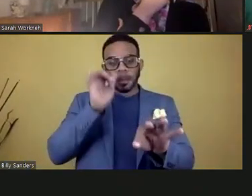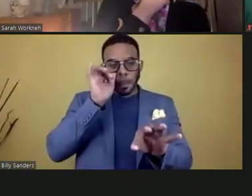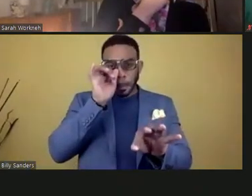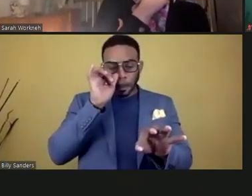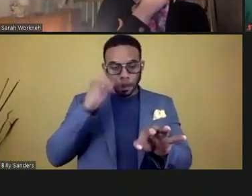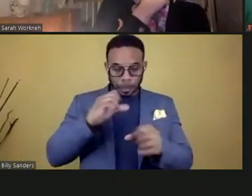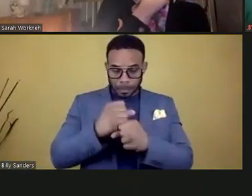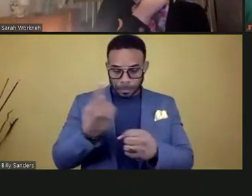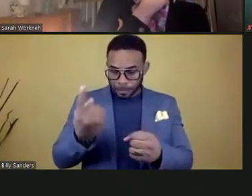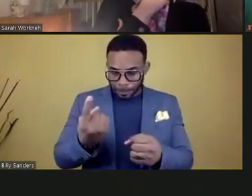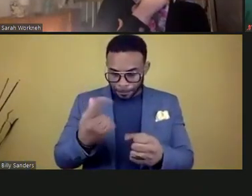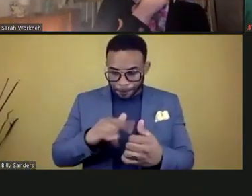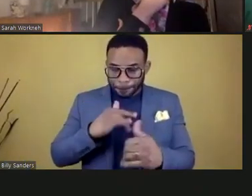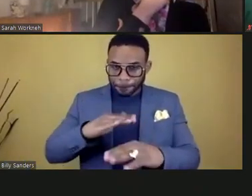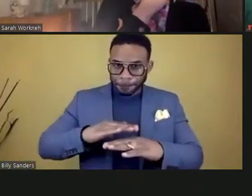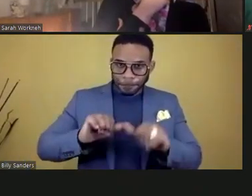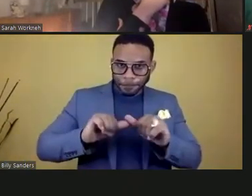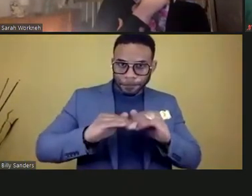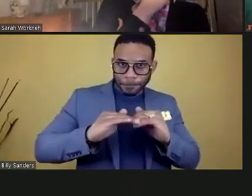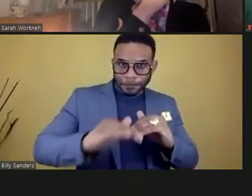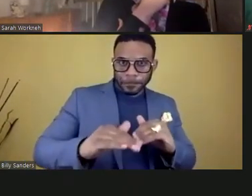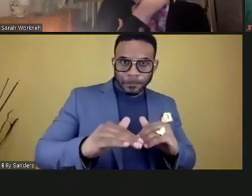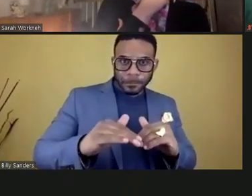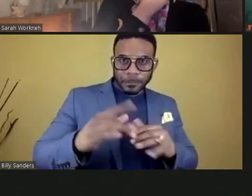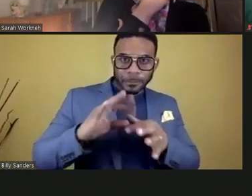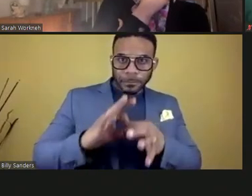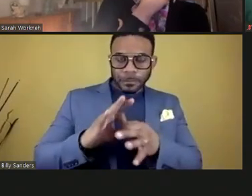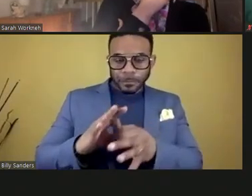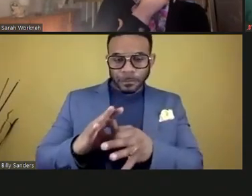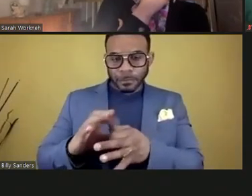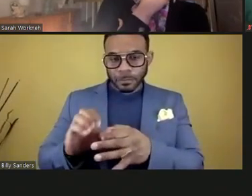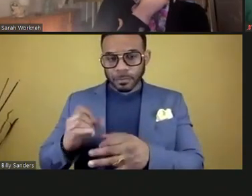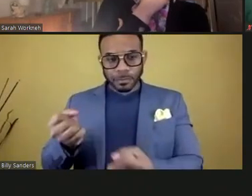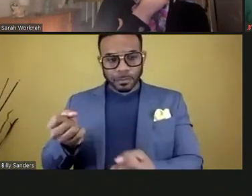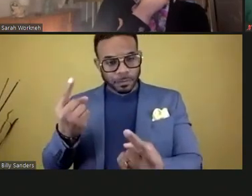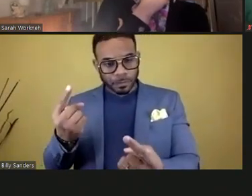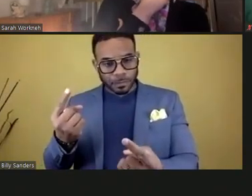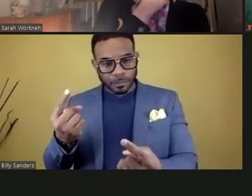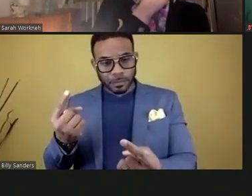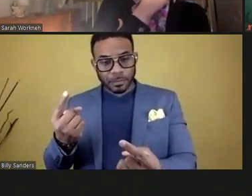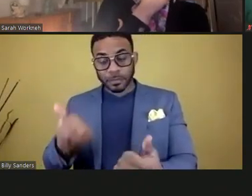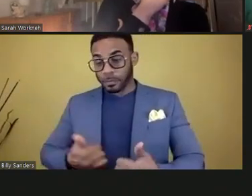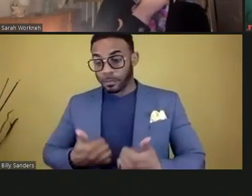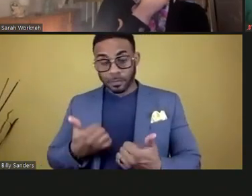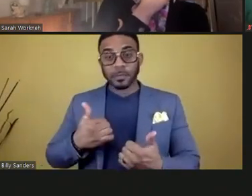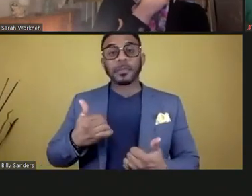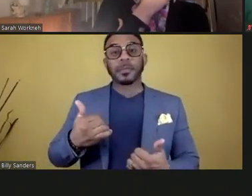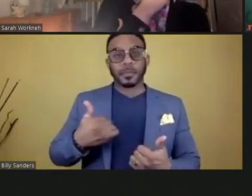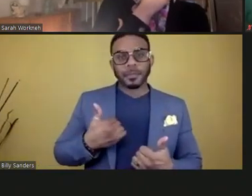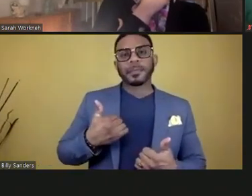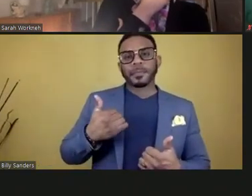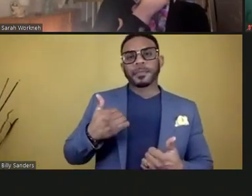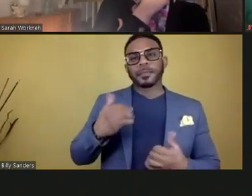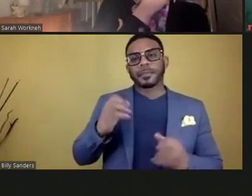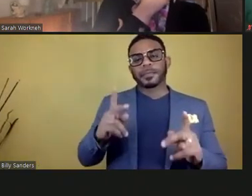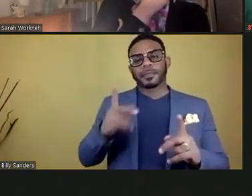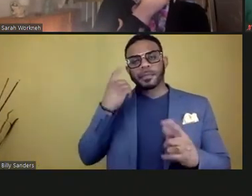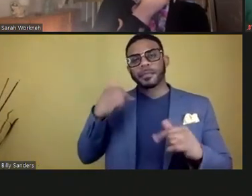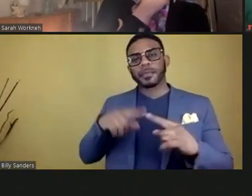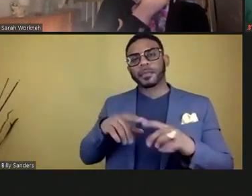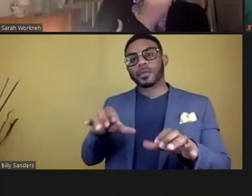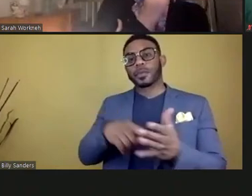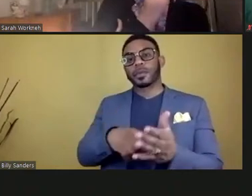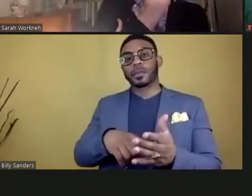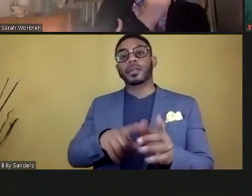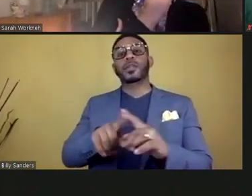we create something that sustains these relationships and these understandings. And residencies have an opportunity for us to do this,